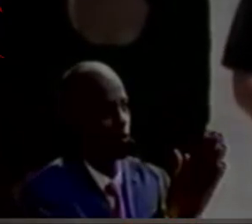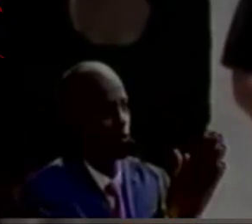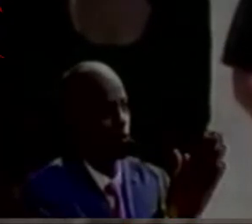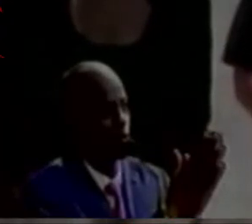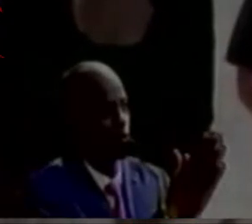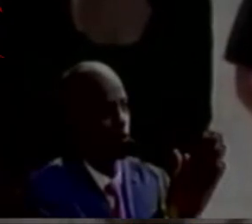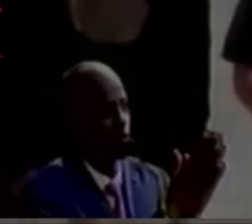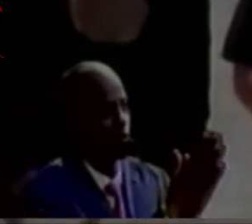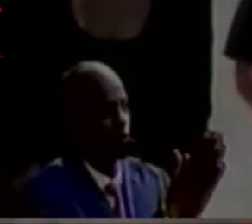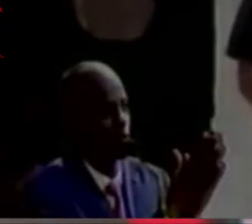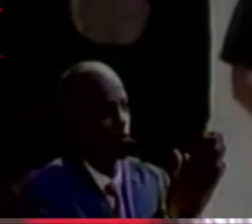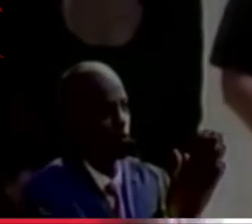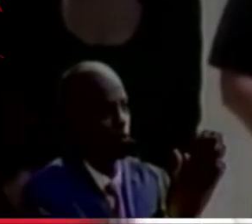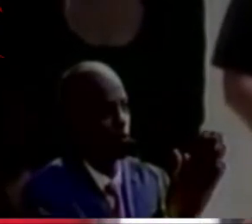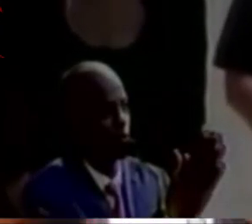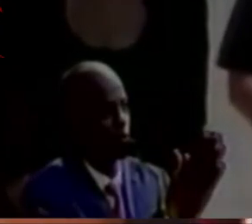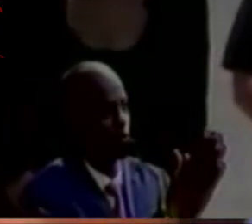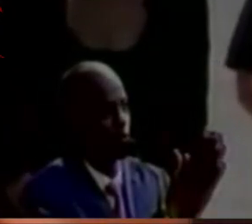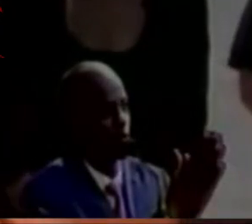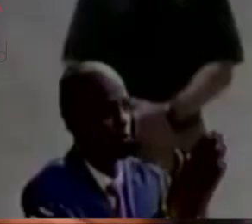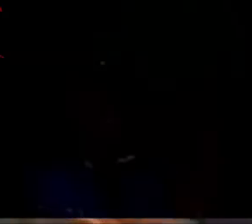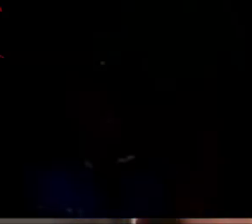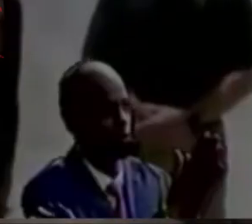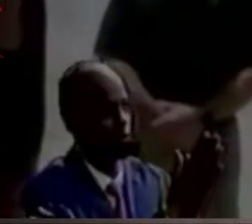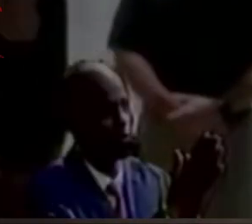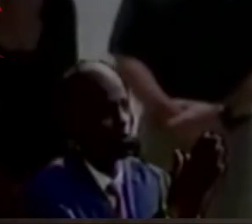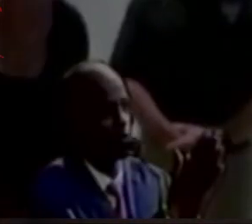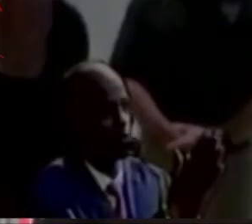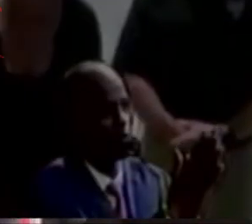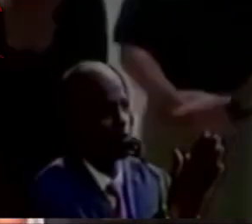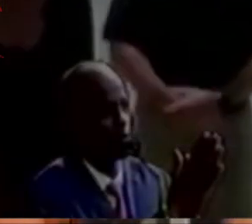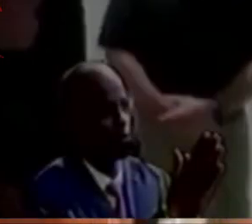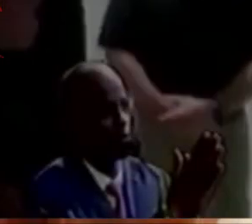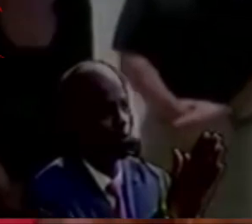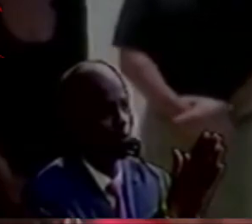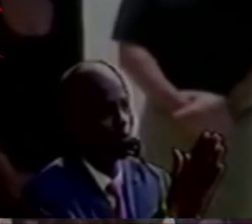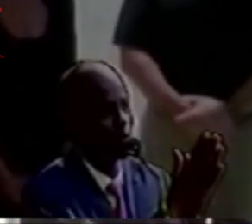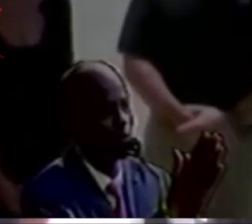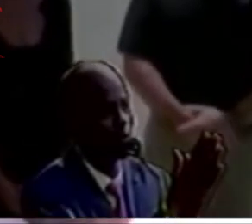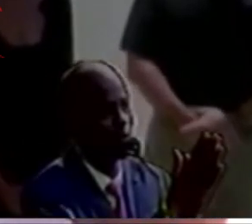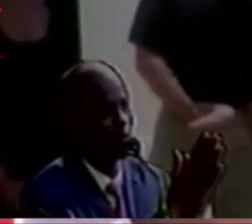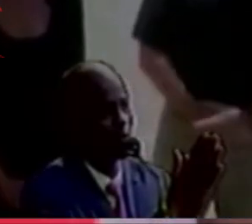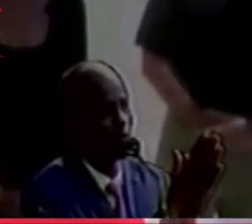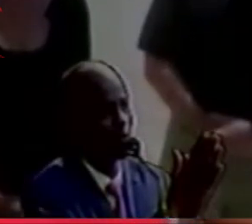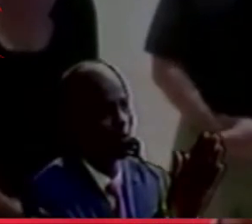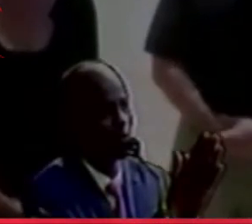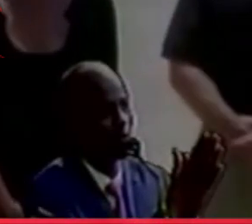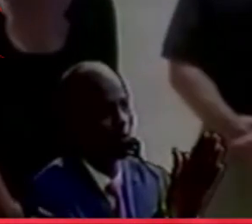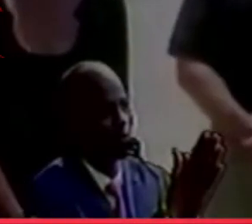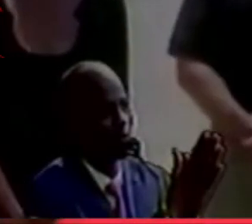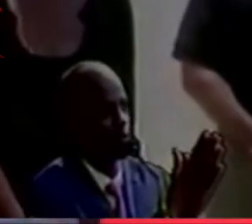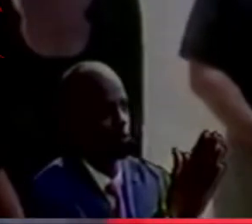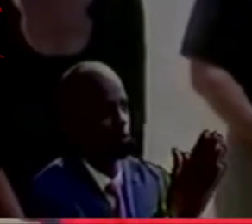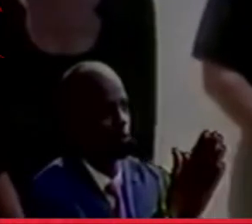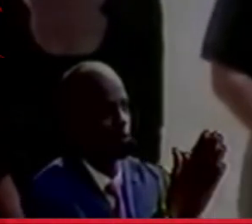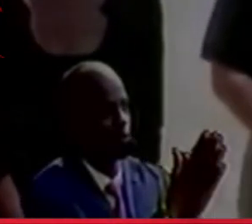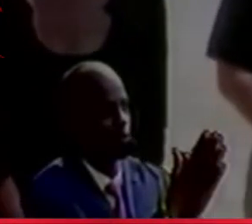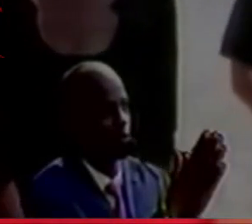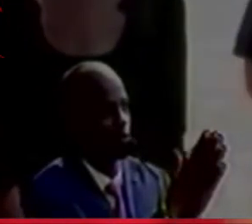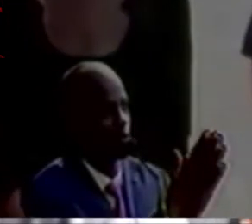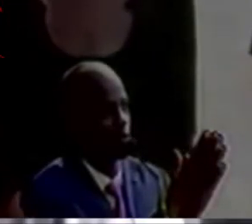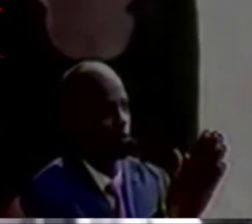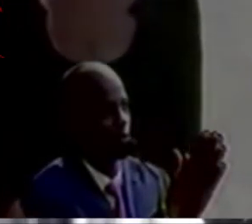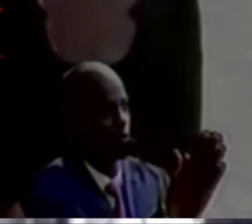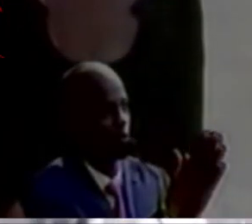priorities of our team as we go forward. Thank you very much. Ms. Rear Admiral Brendan McPherson, I'm the Coast Guard 7th District Commander. headquartered in